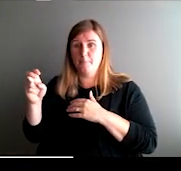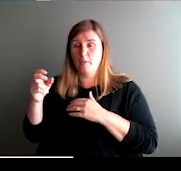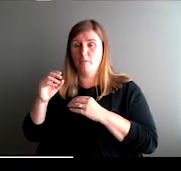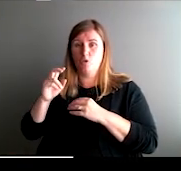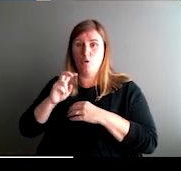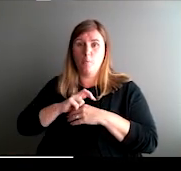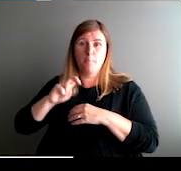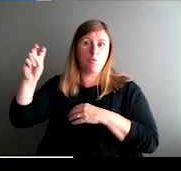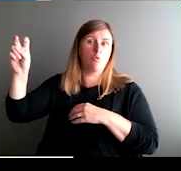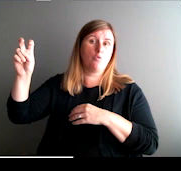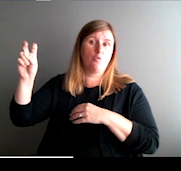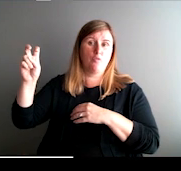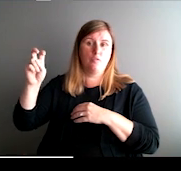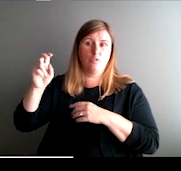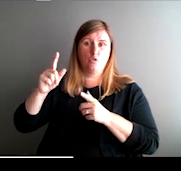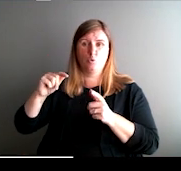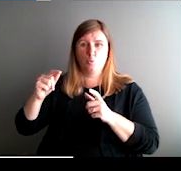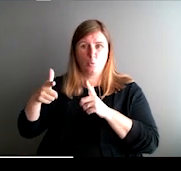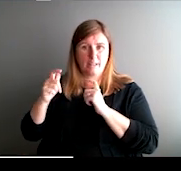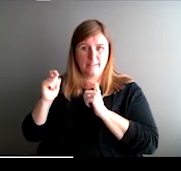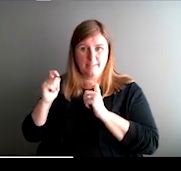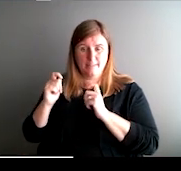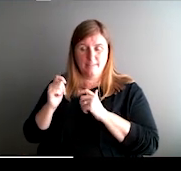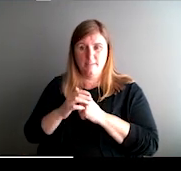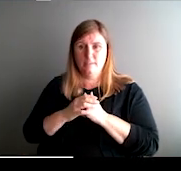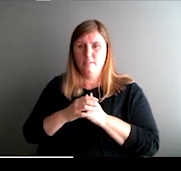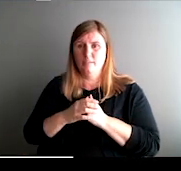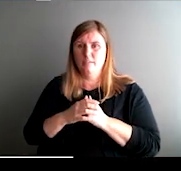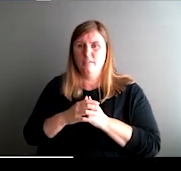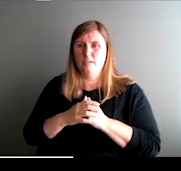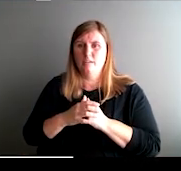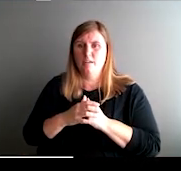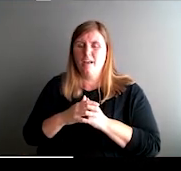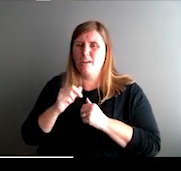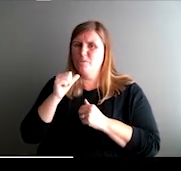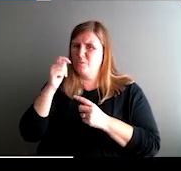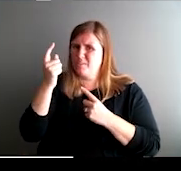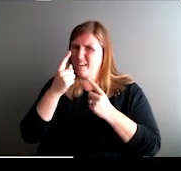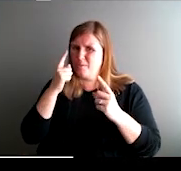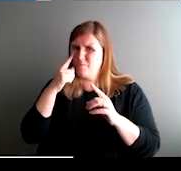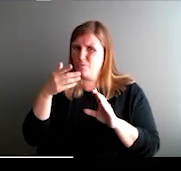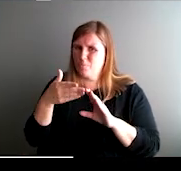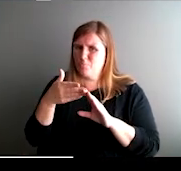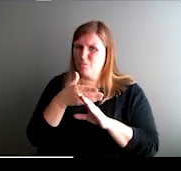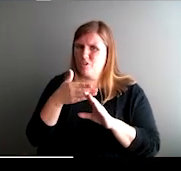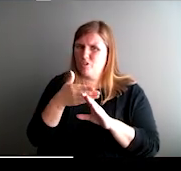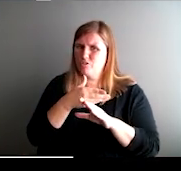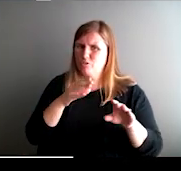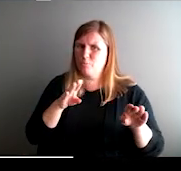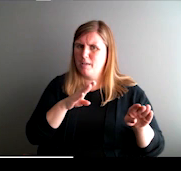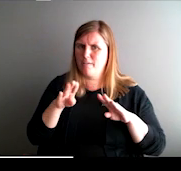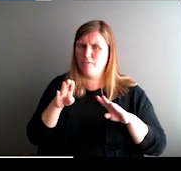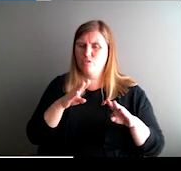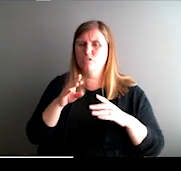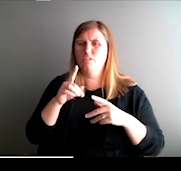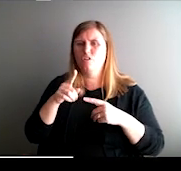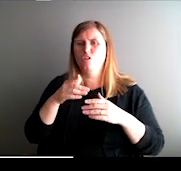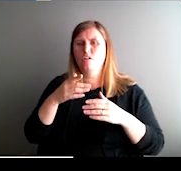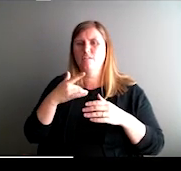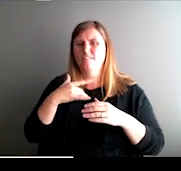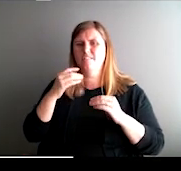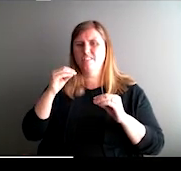move in a sequential pattern too quickly, and you don't account for those precursor behaviors, you run the risk of teaching